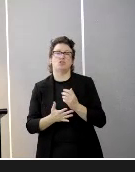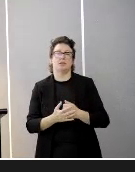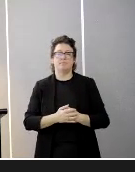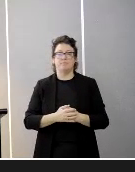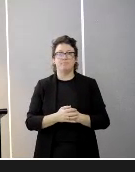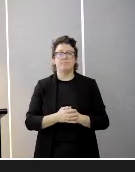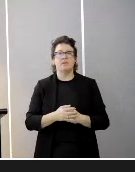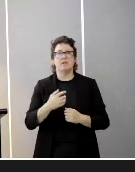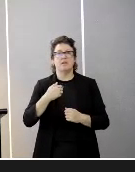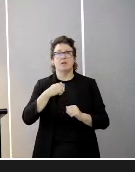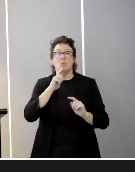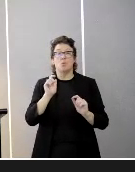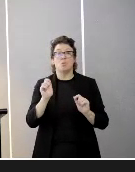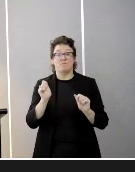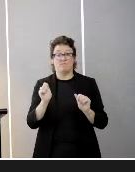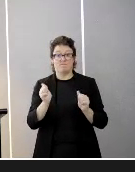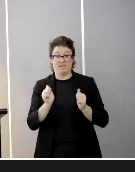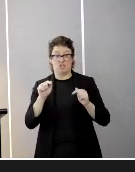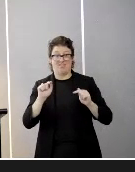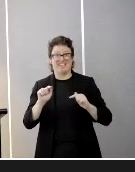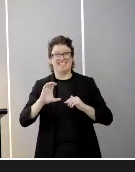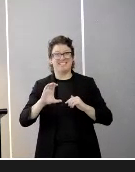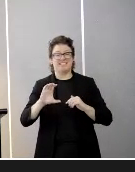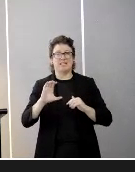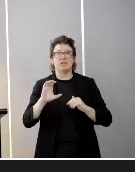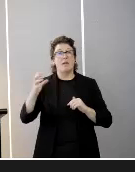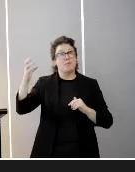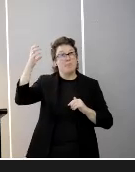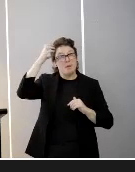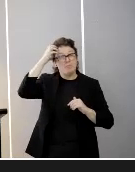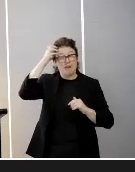And I'll finish this section by saying that the brain is